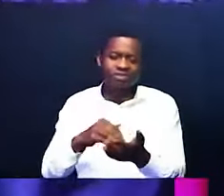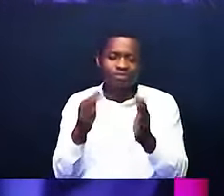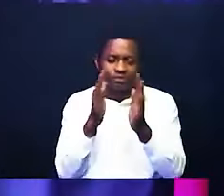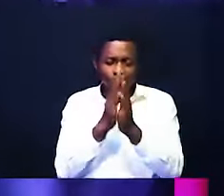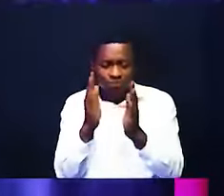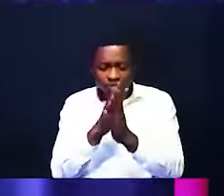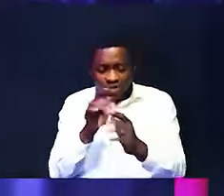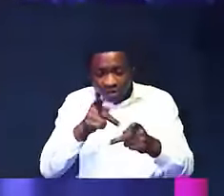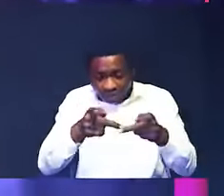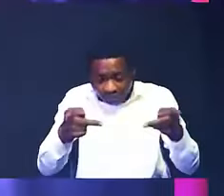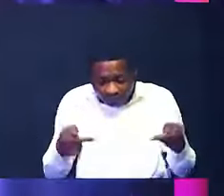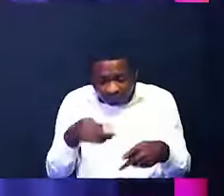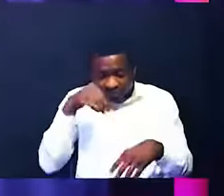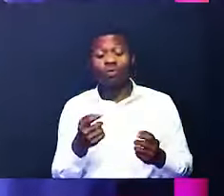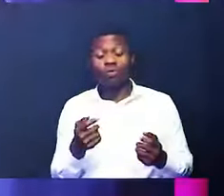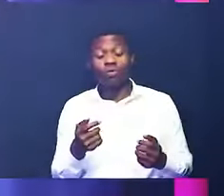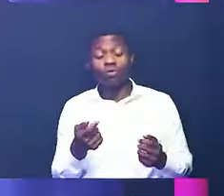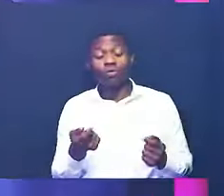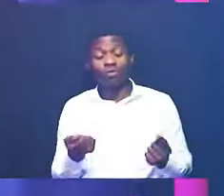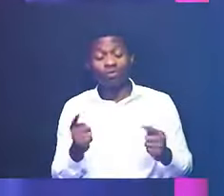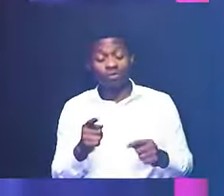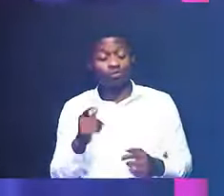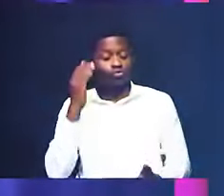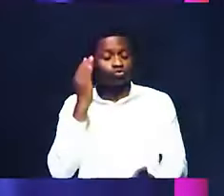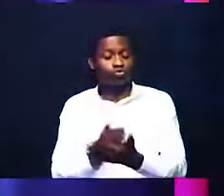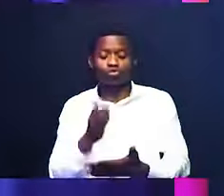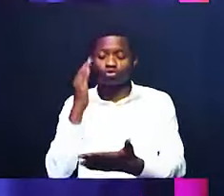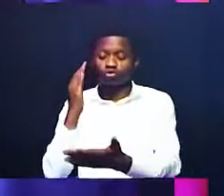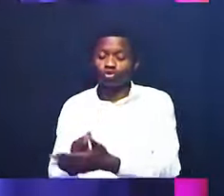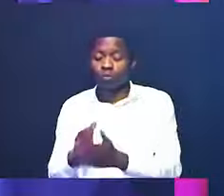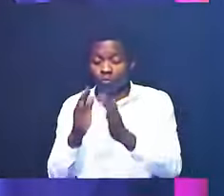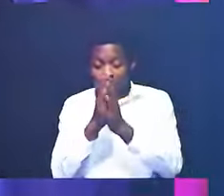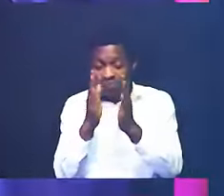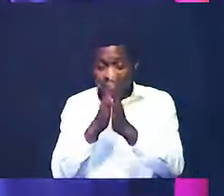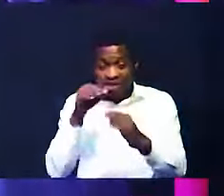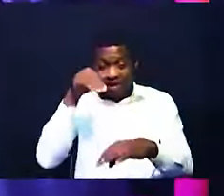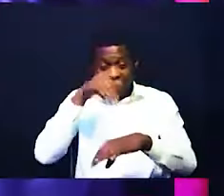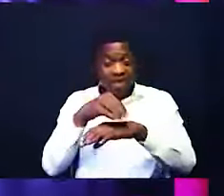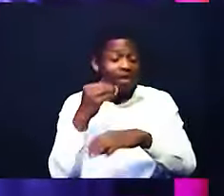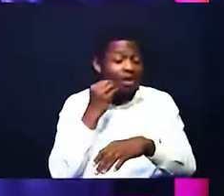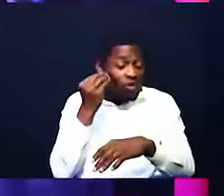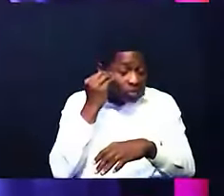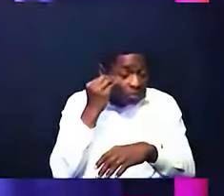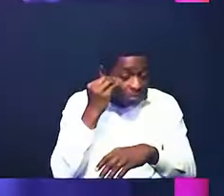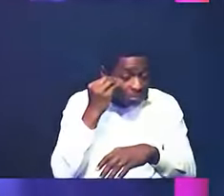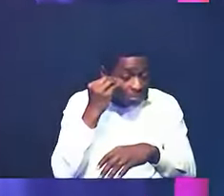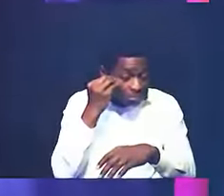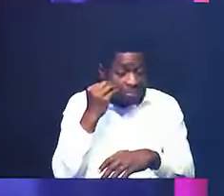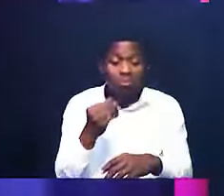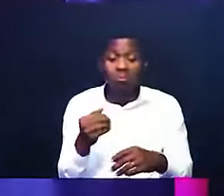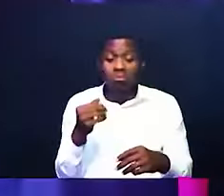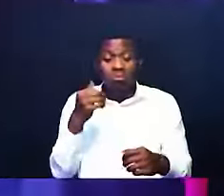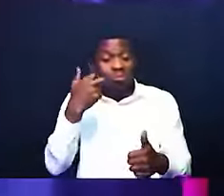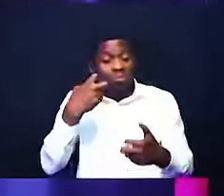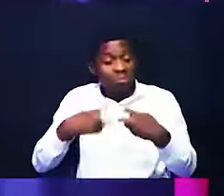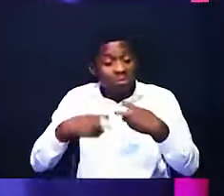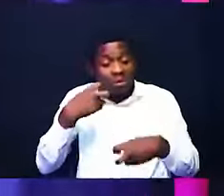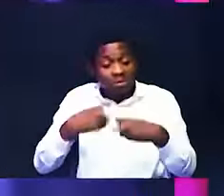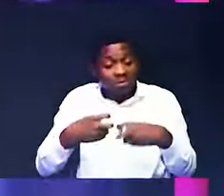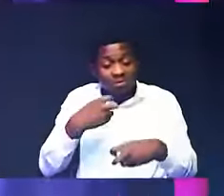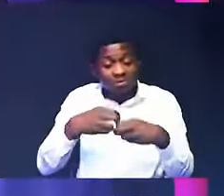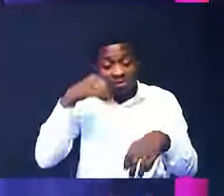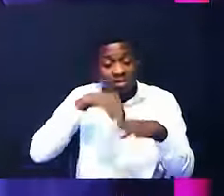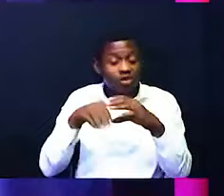We said that when we stop raising family altars, challenges in homes also started